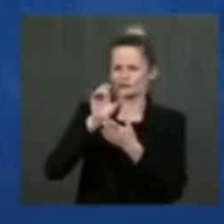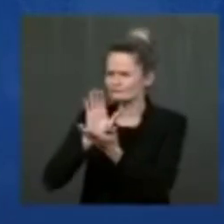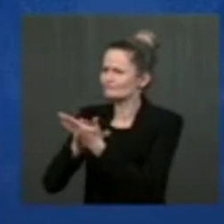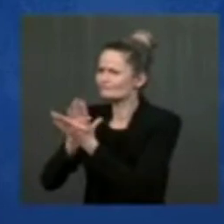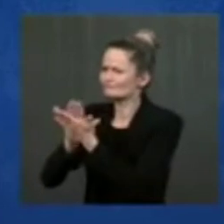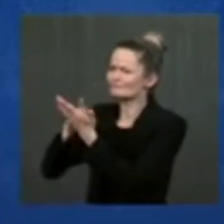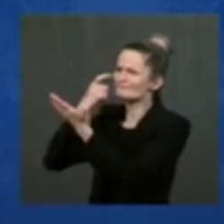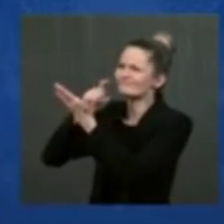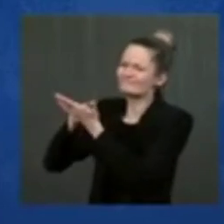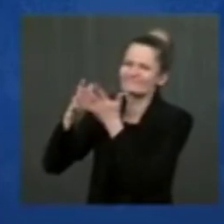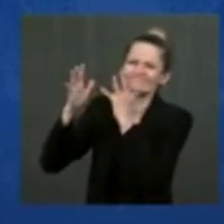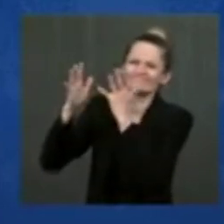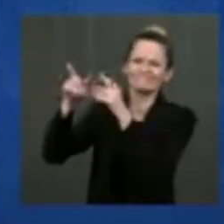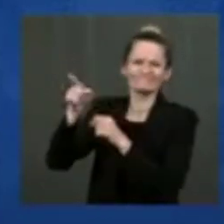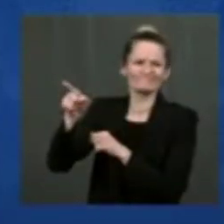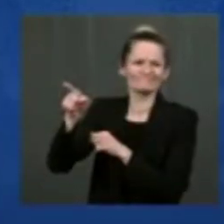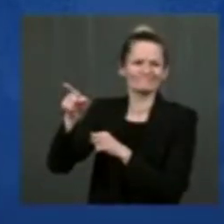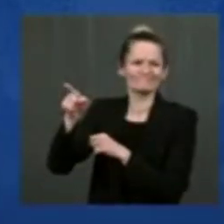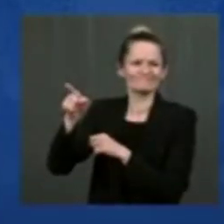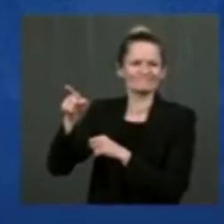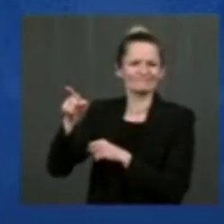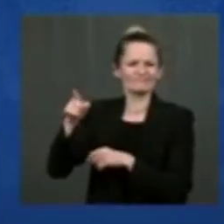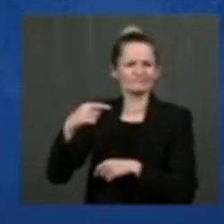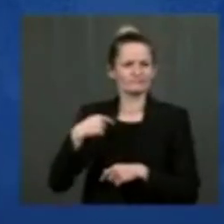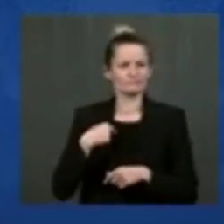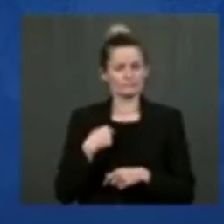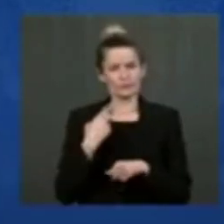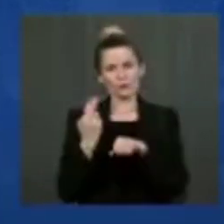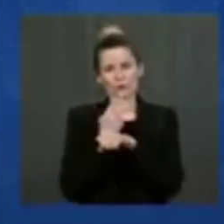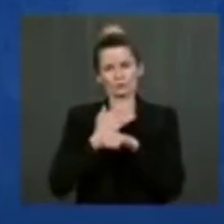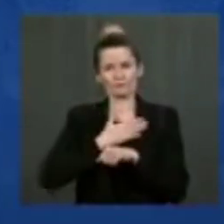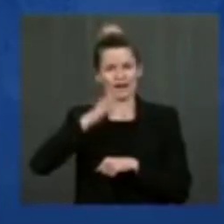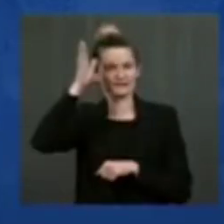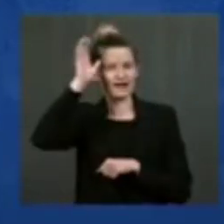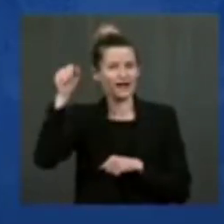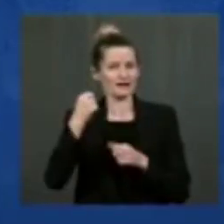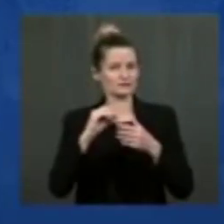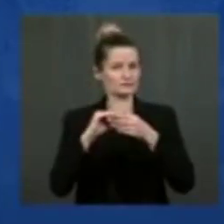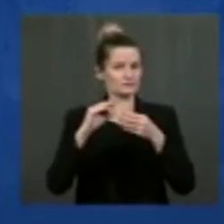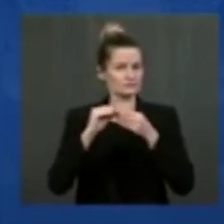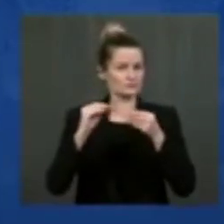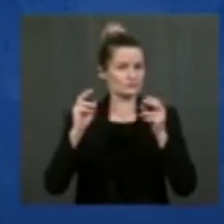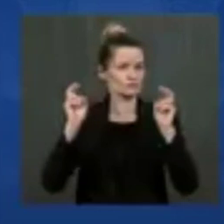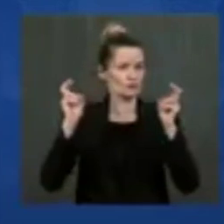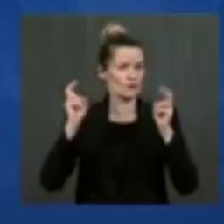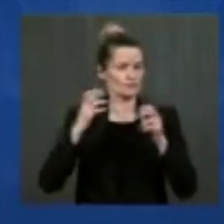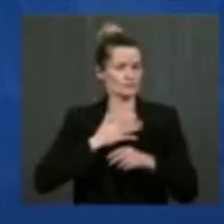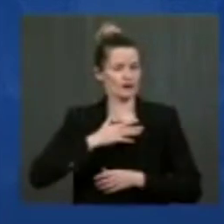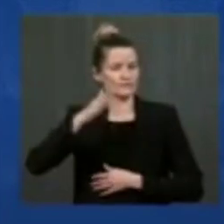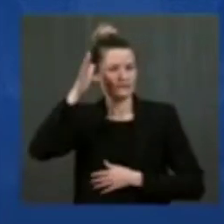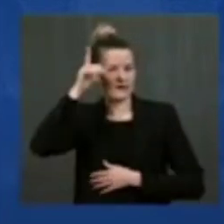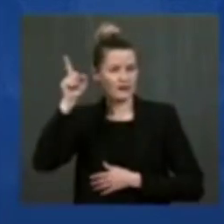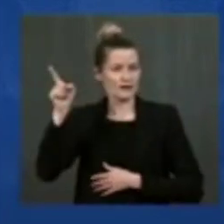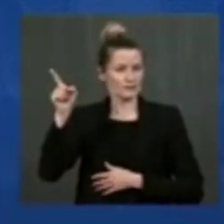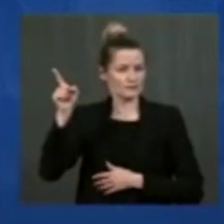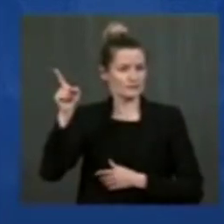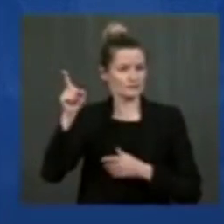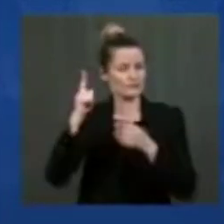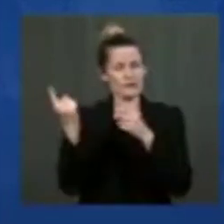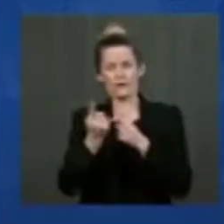expression, and I mean it sincerely, and a few of you knew my dad, he said, everyone's entitled to be treated with